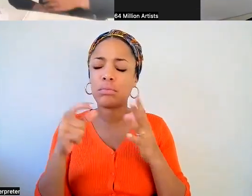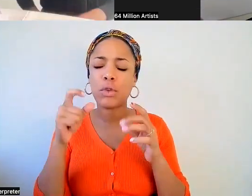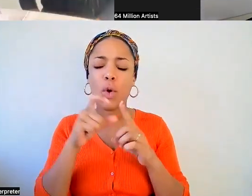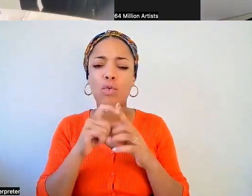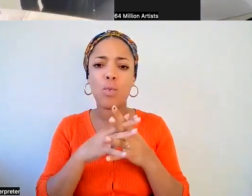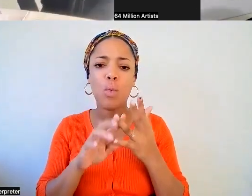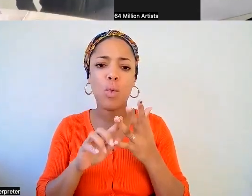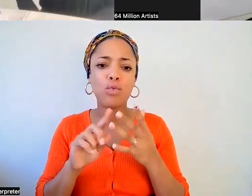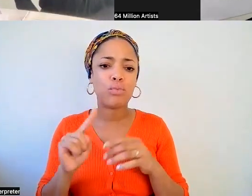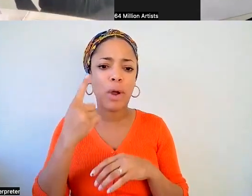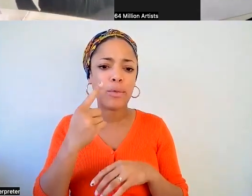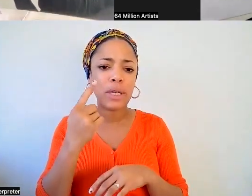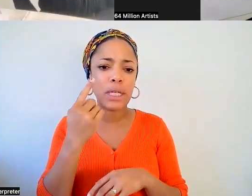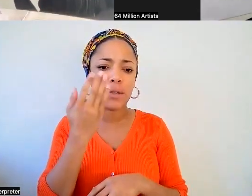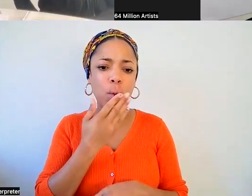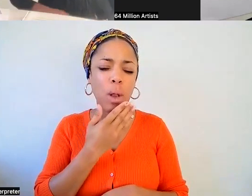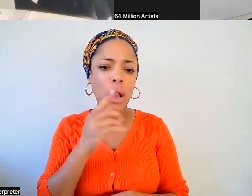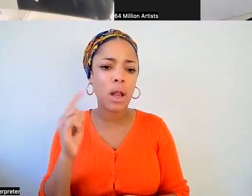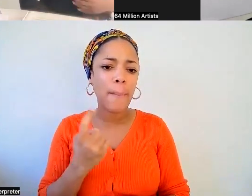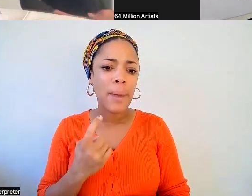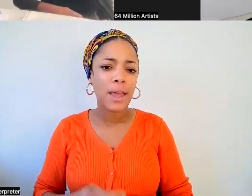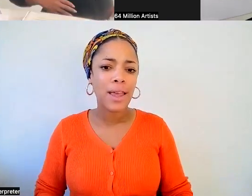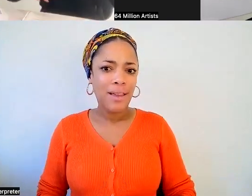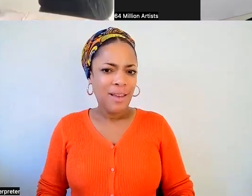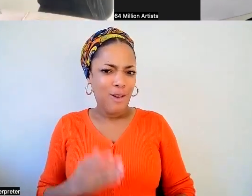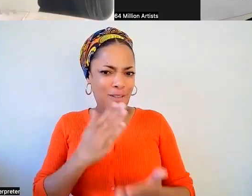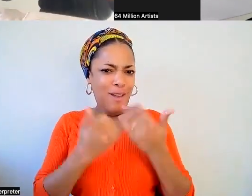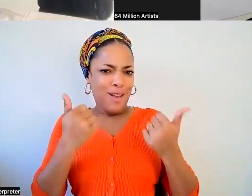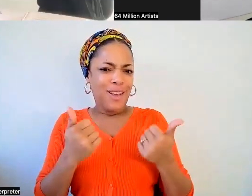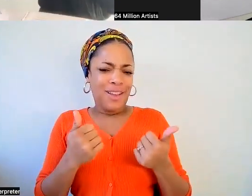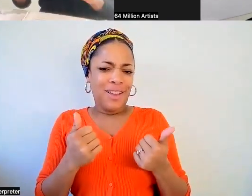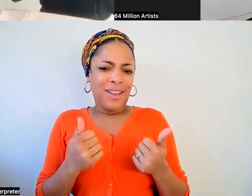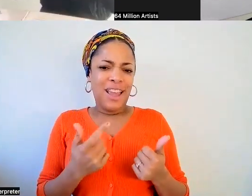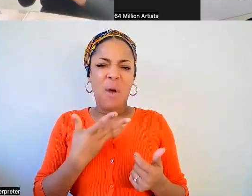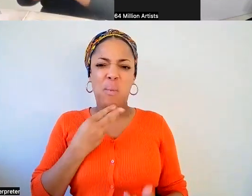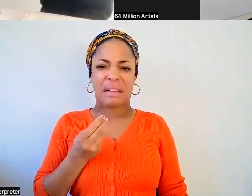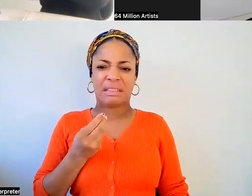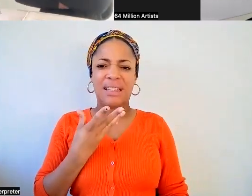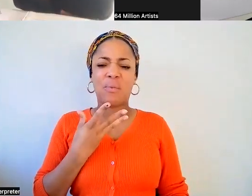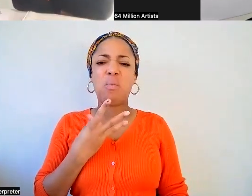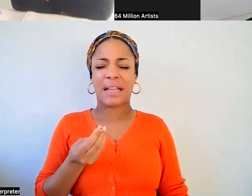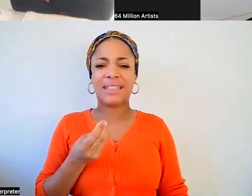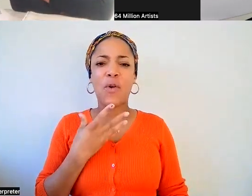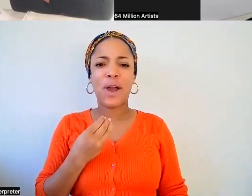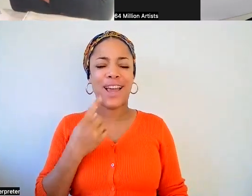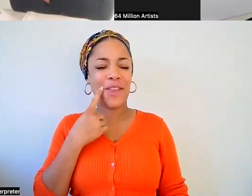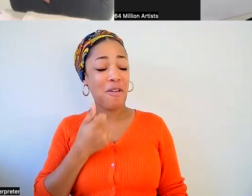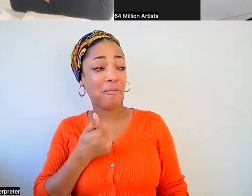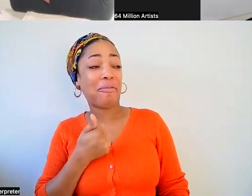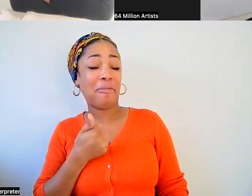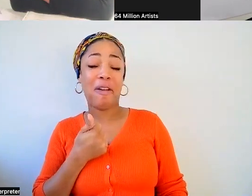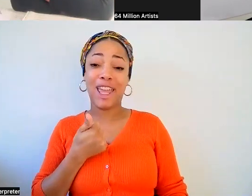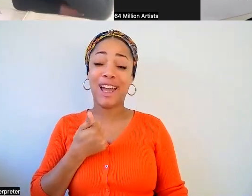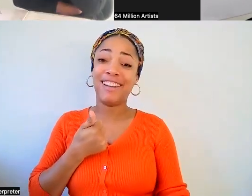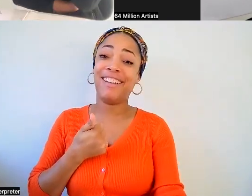I can't wait for the poems we're going to hear. Yeah, that's good. That was so good. I just remember wet. Wet, wet. I thought that was incredible. Yeah, well,